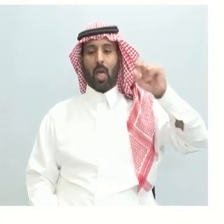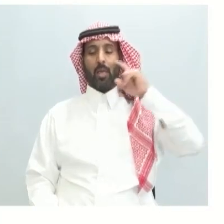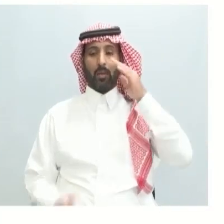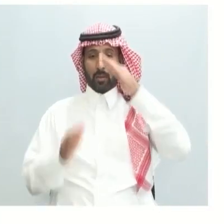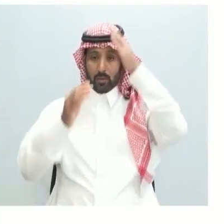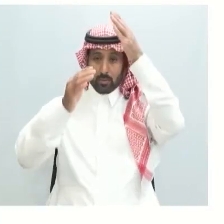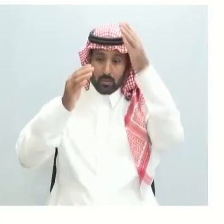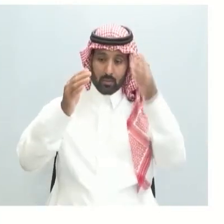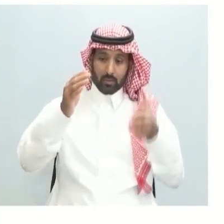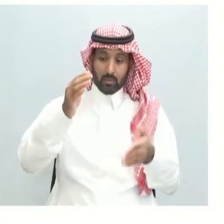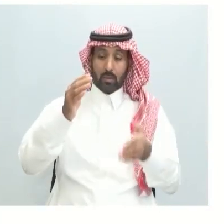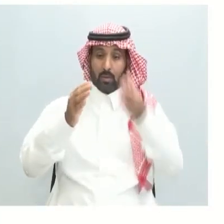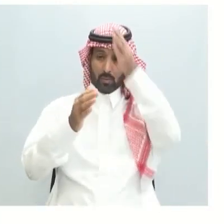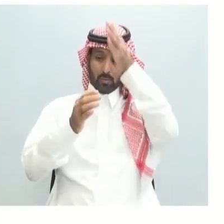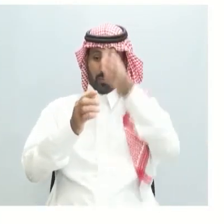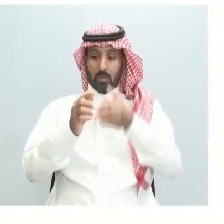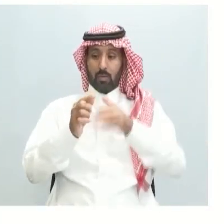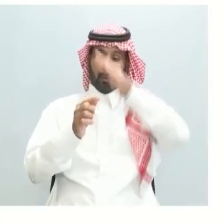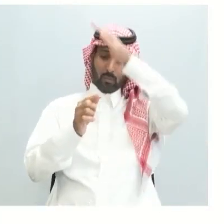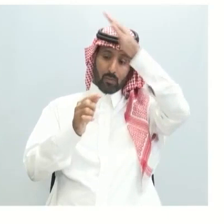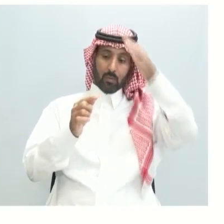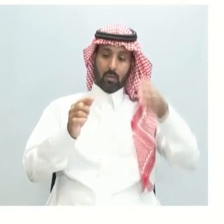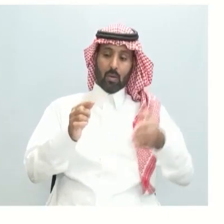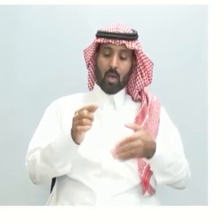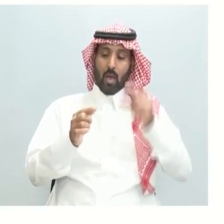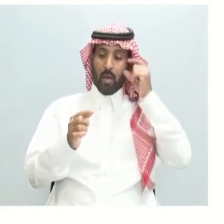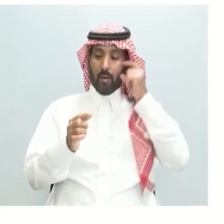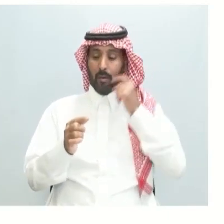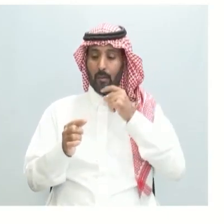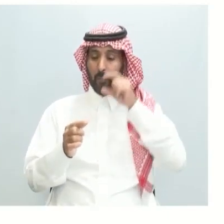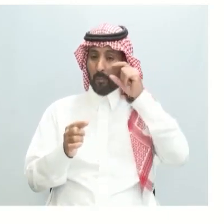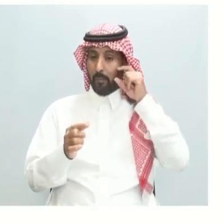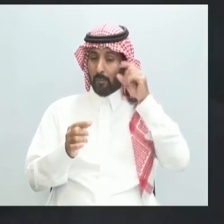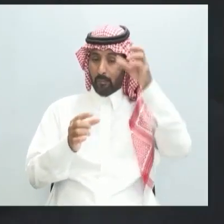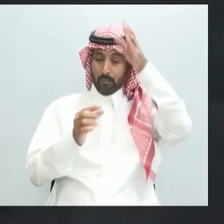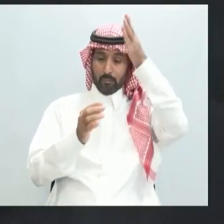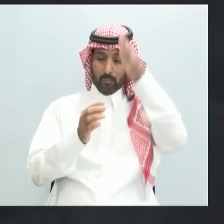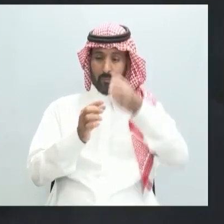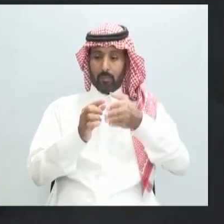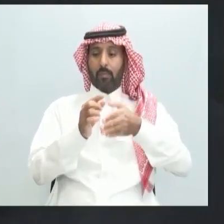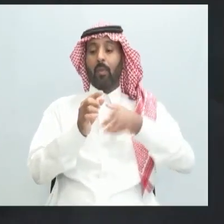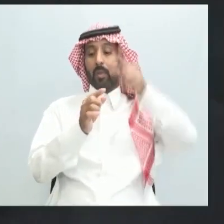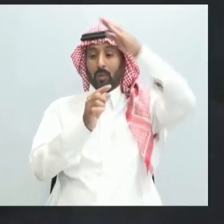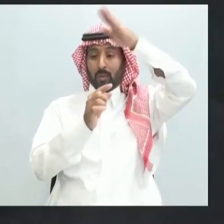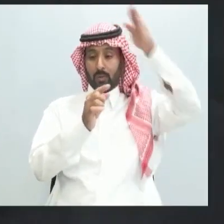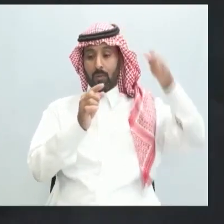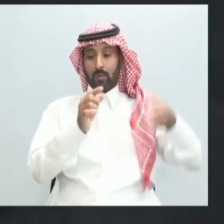something is becoming or make something narrower, make it narrower at one